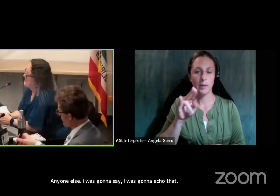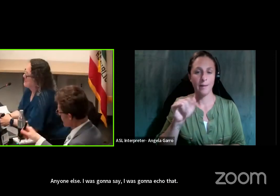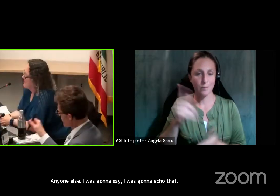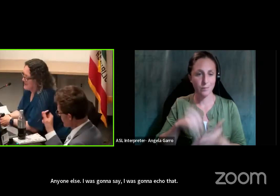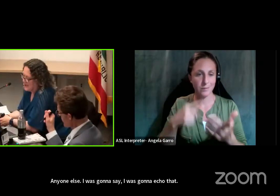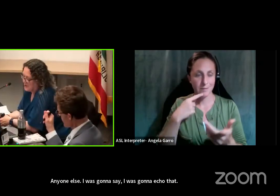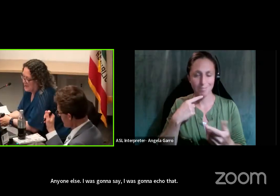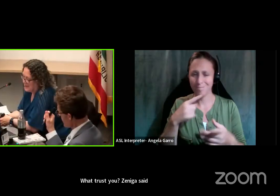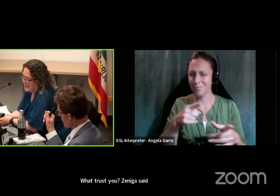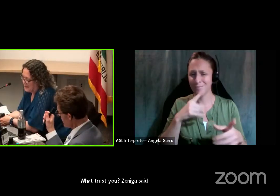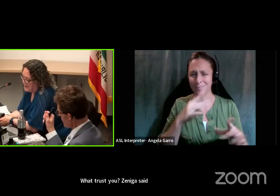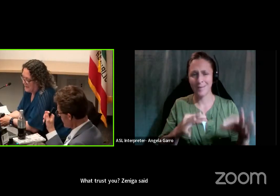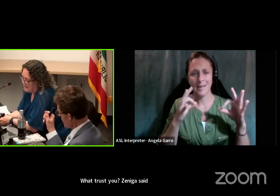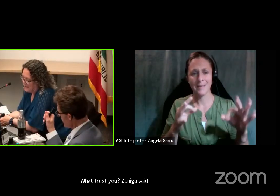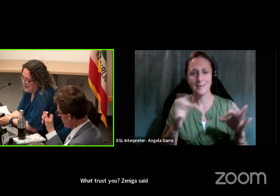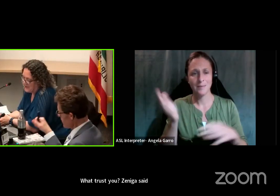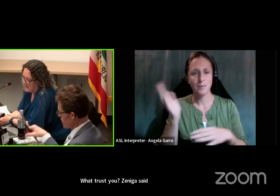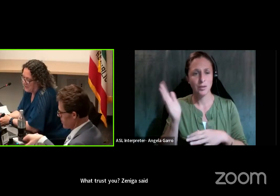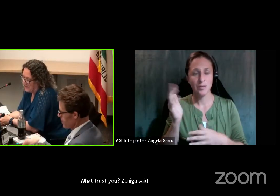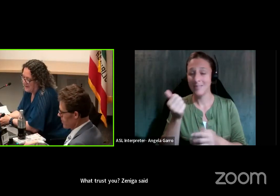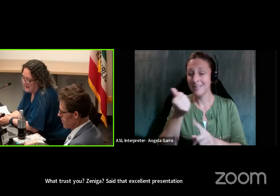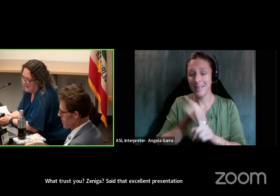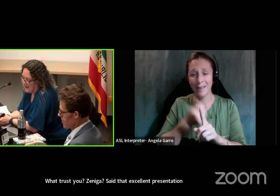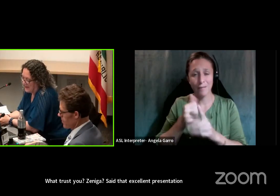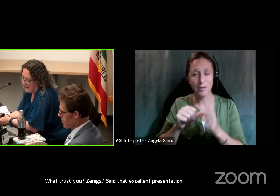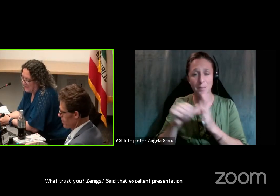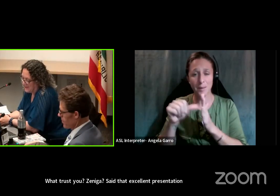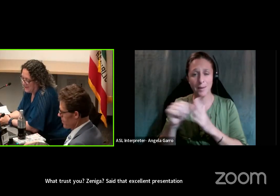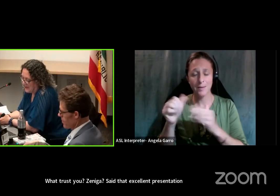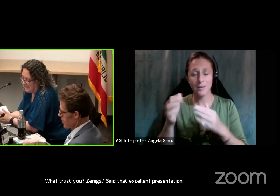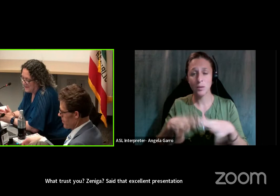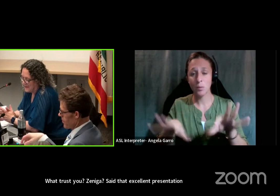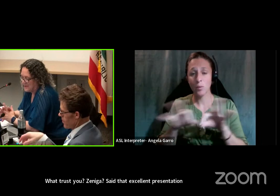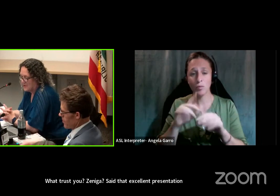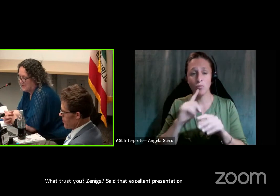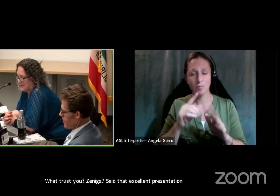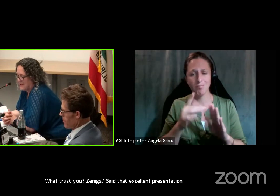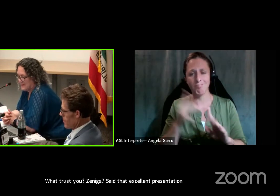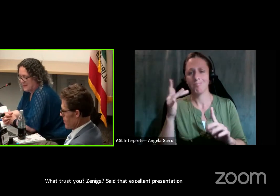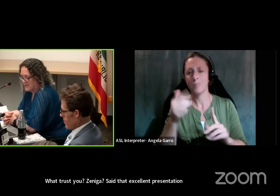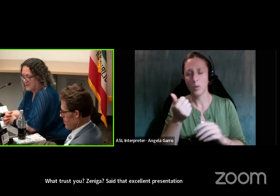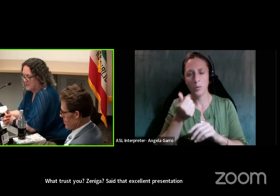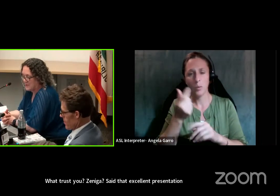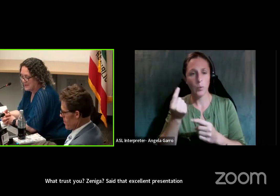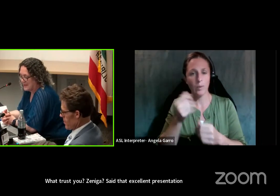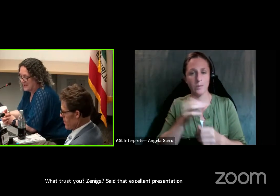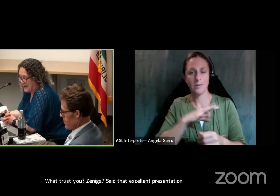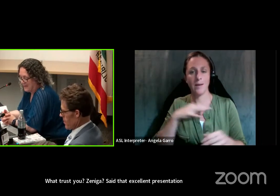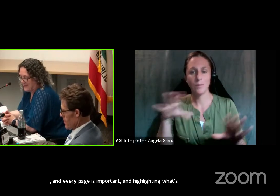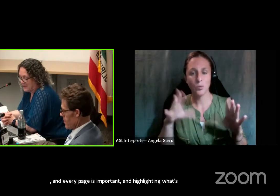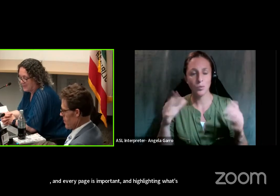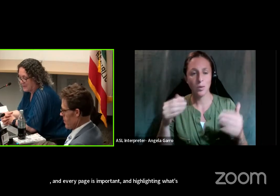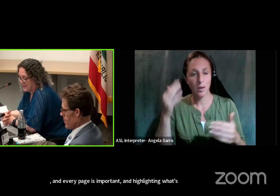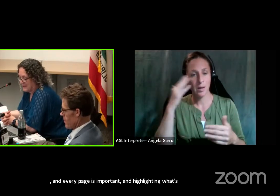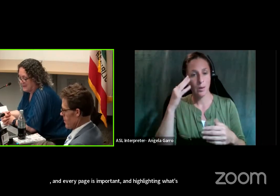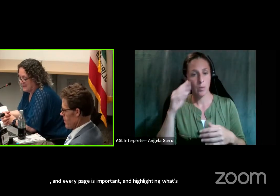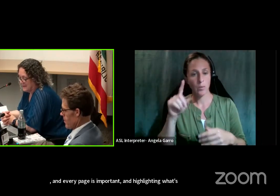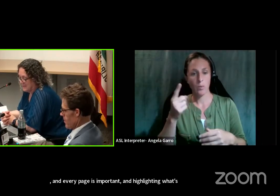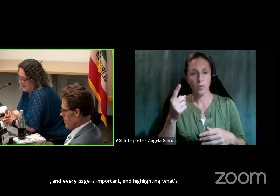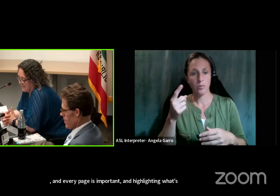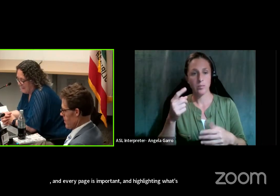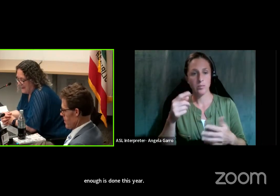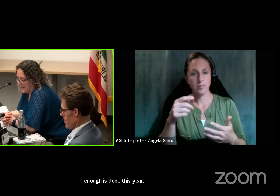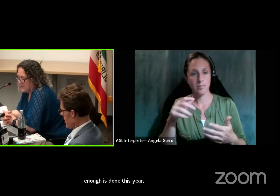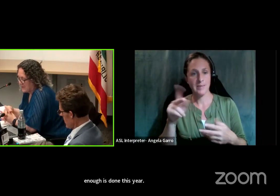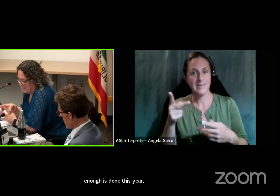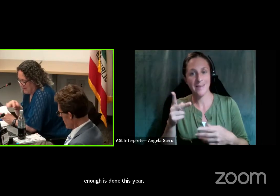excellent presentation, and every page is important, and highlighting what staff has done this year. I know it's only the second half of the year, but